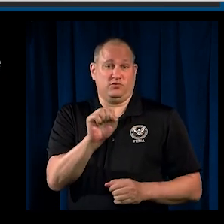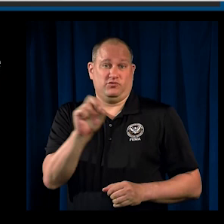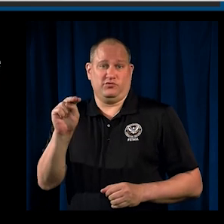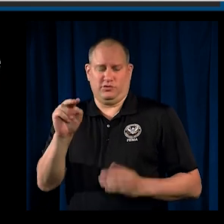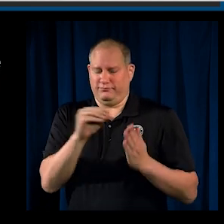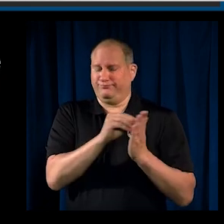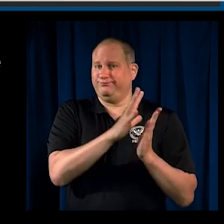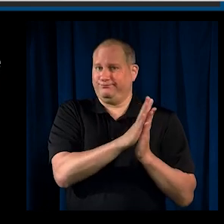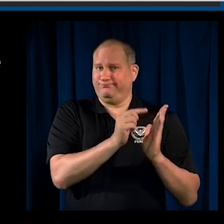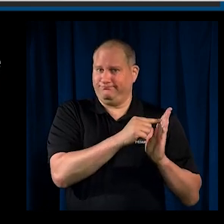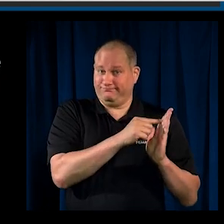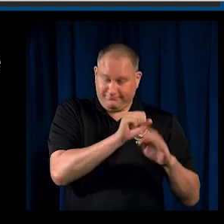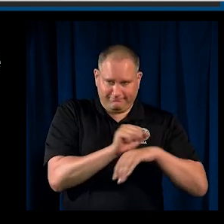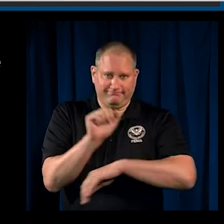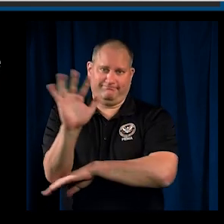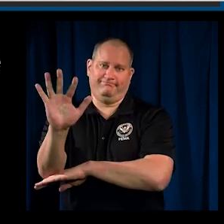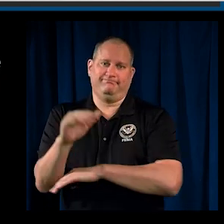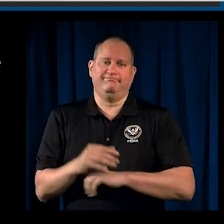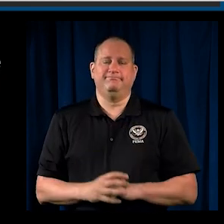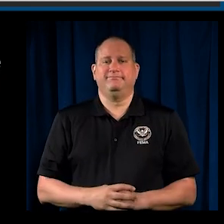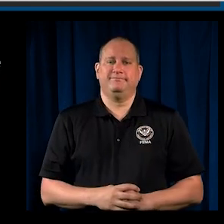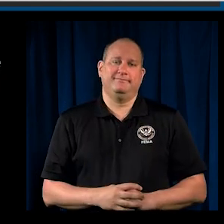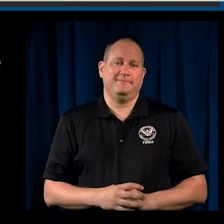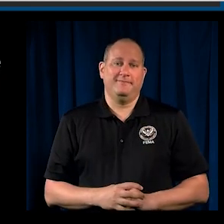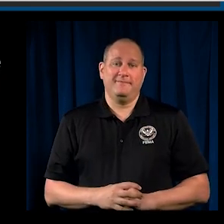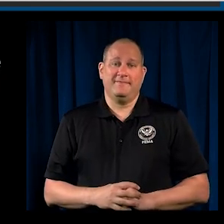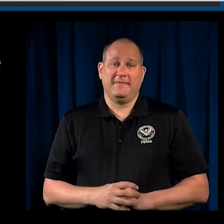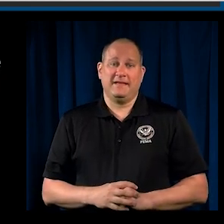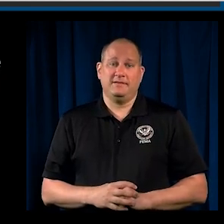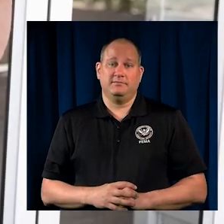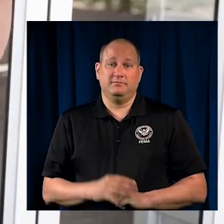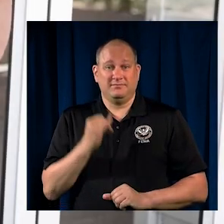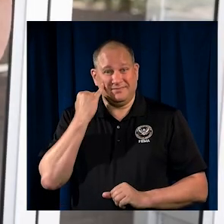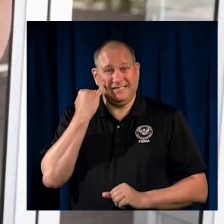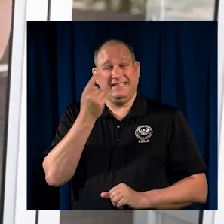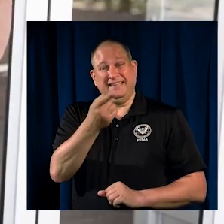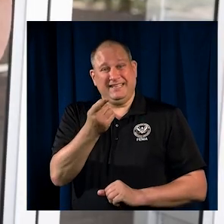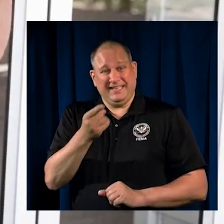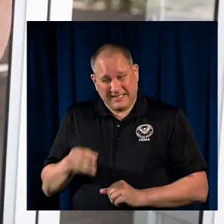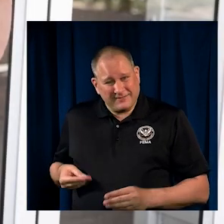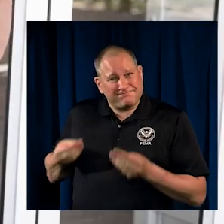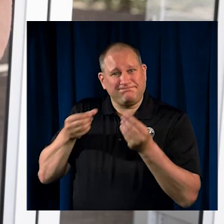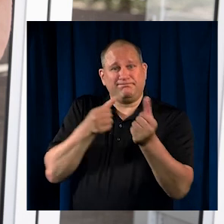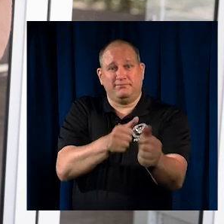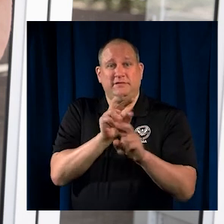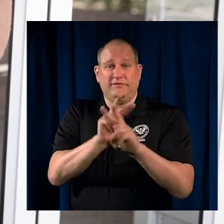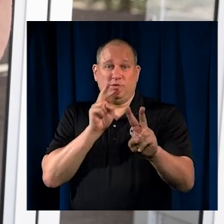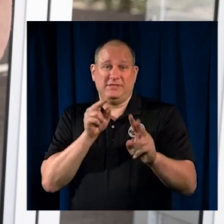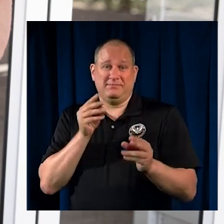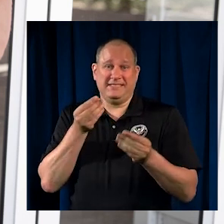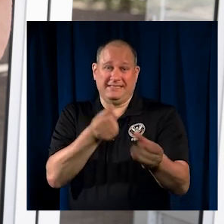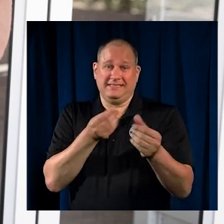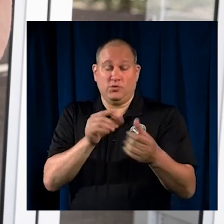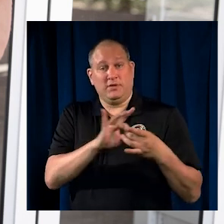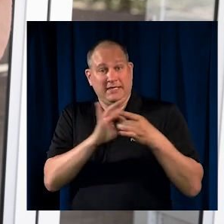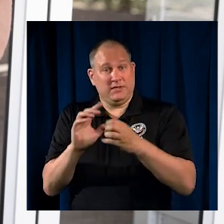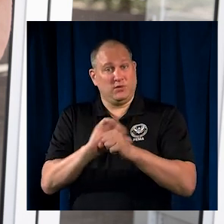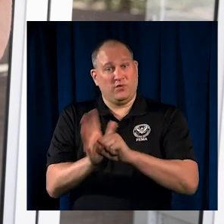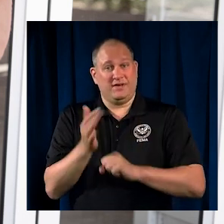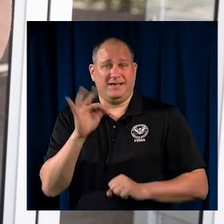4 digits of your Social Security number on the submitted documents. If you incurred funeral expenses related to